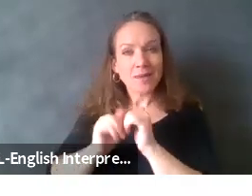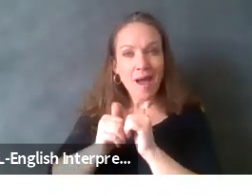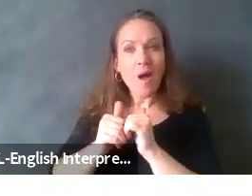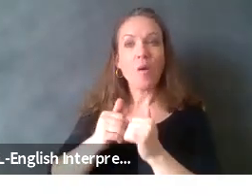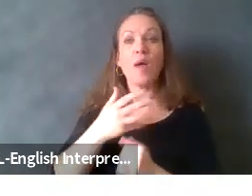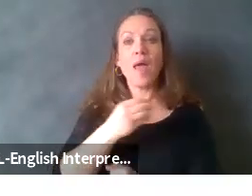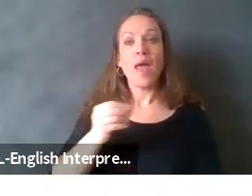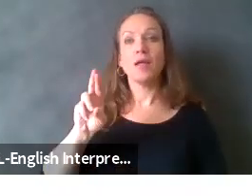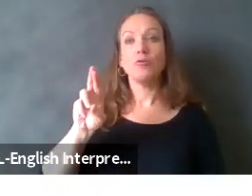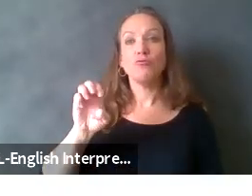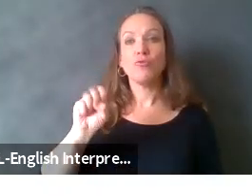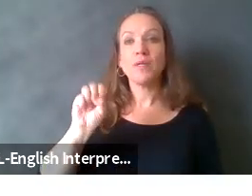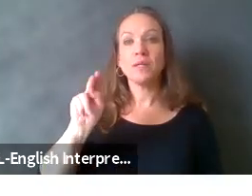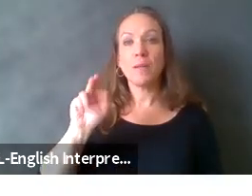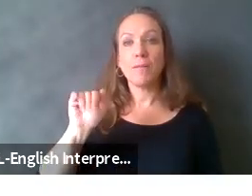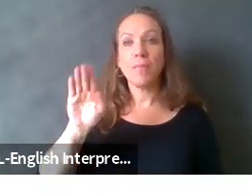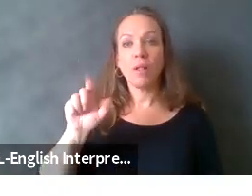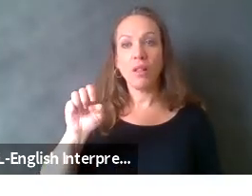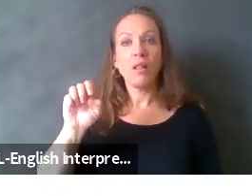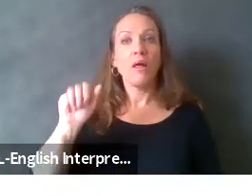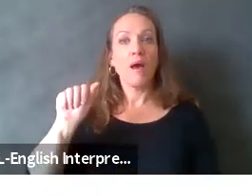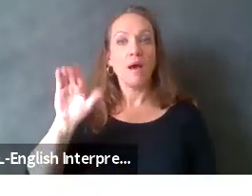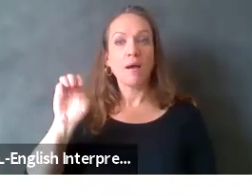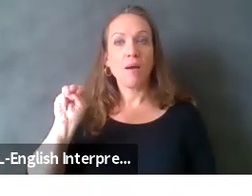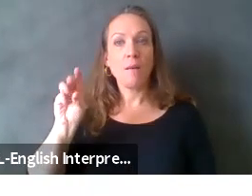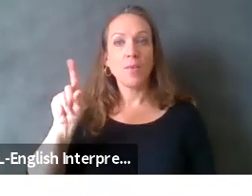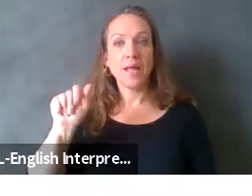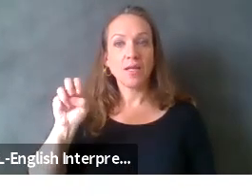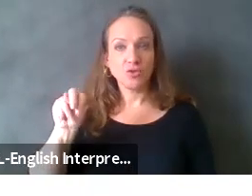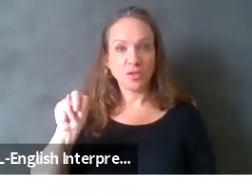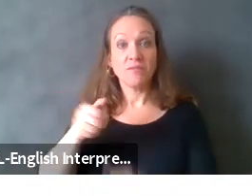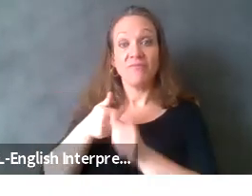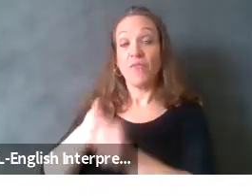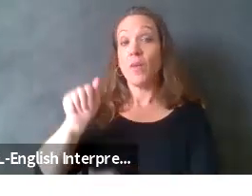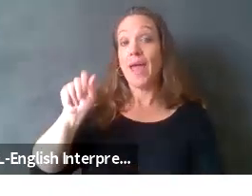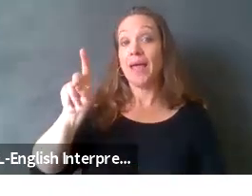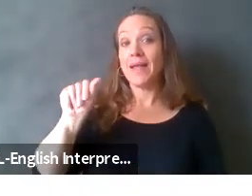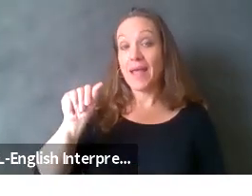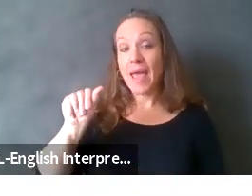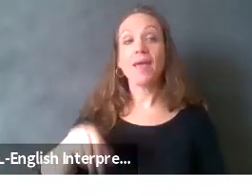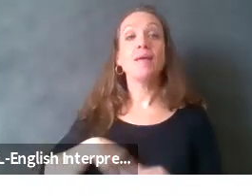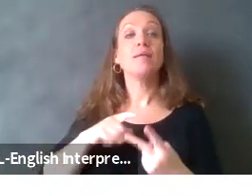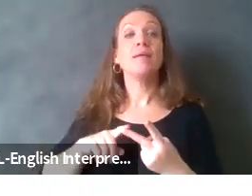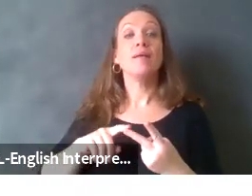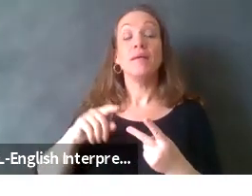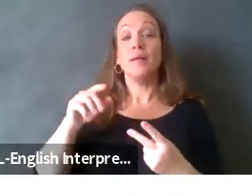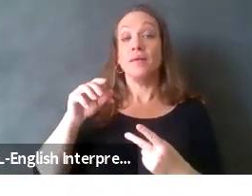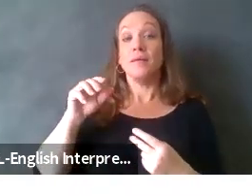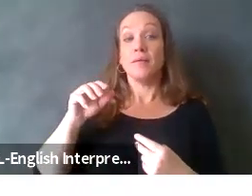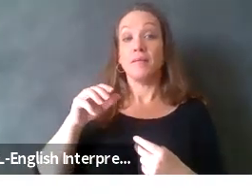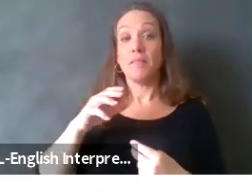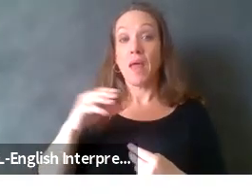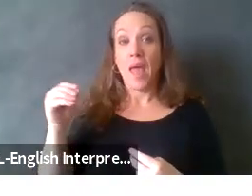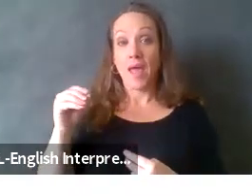issues under the Rehabilitation Act of 1973, the Americans with Disabilities Act of 1990, the